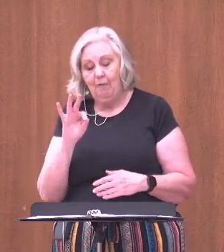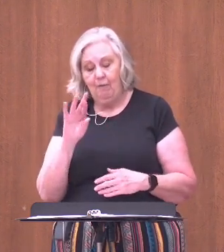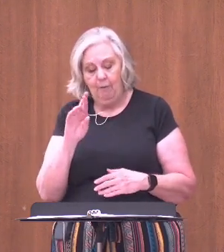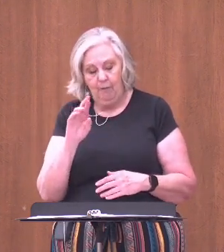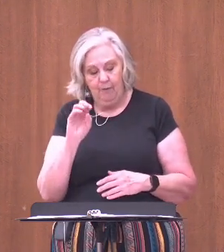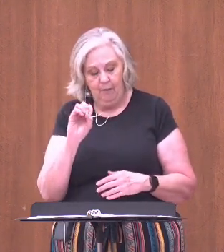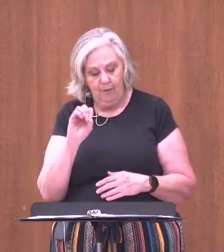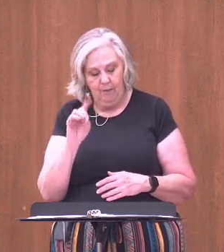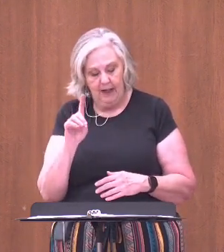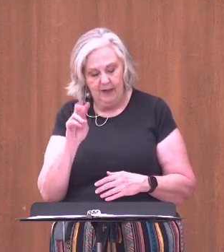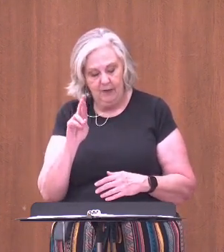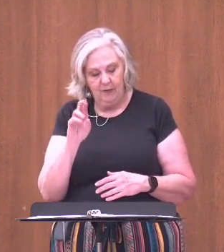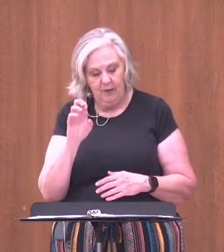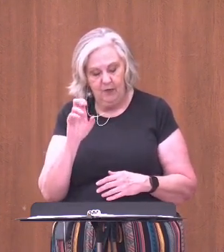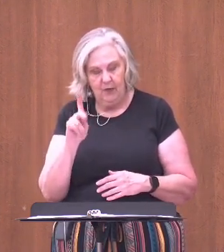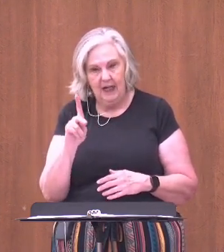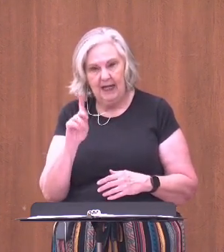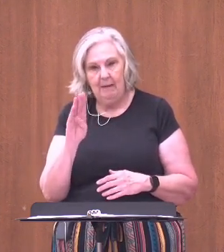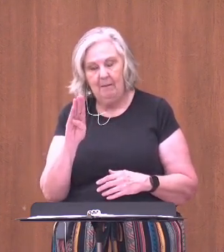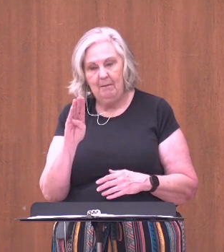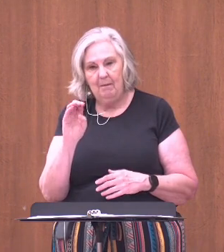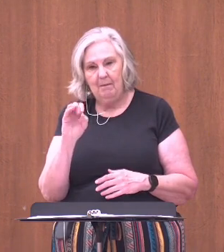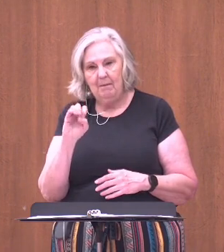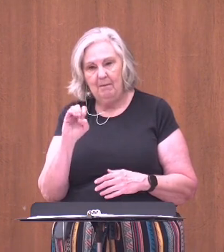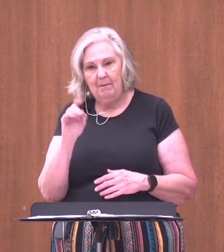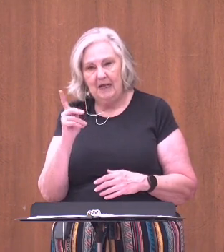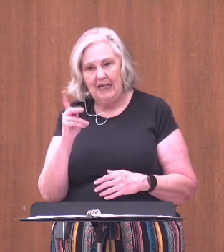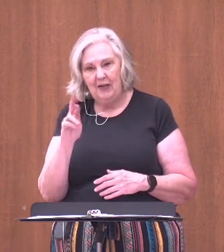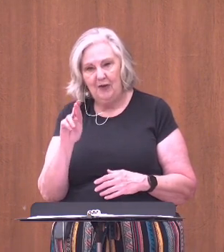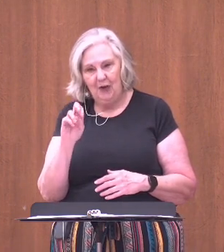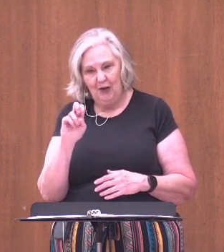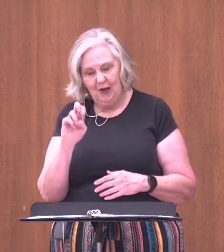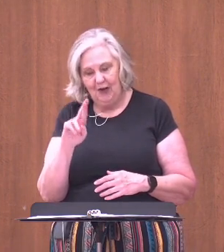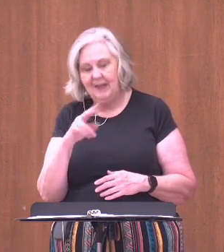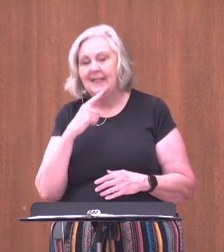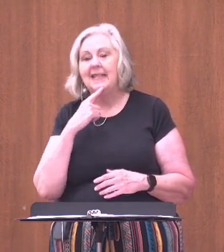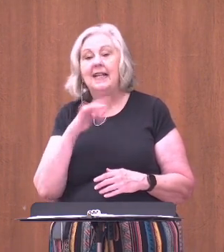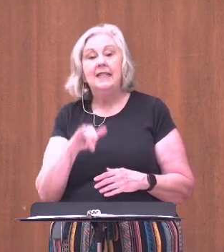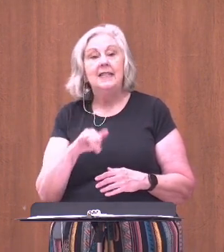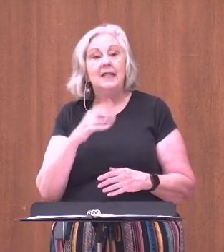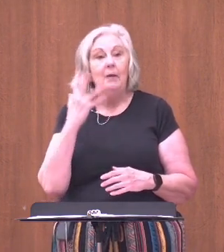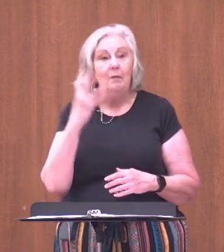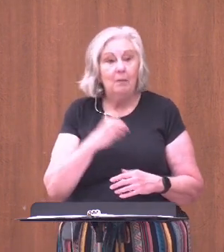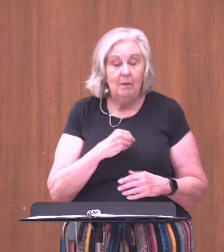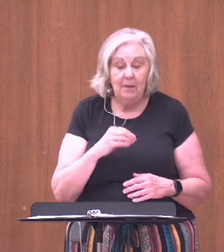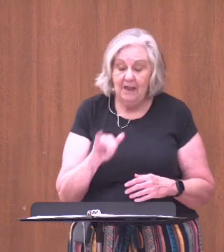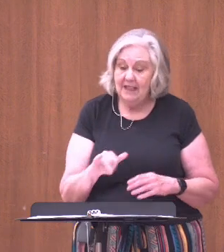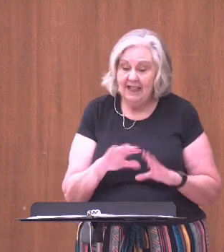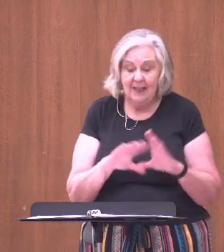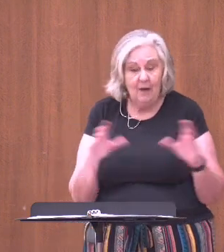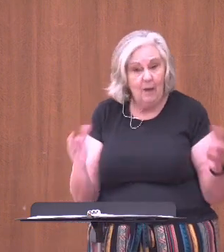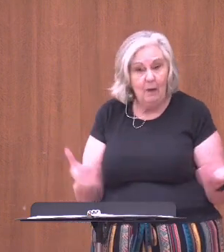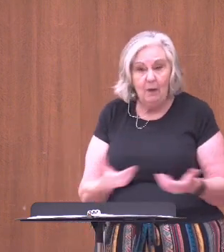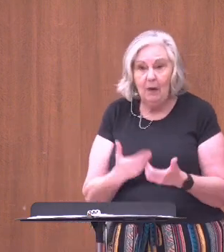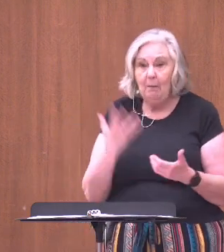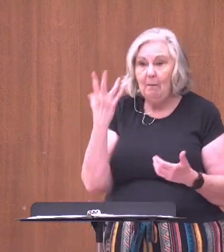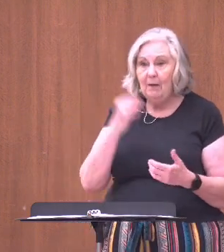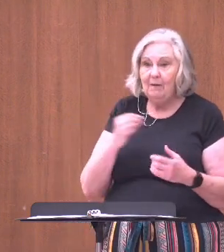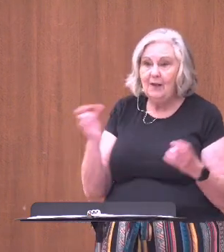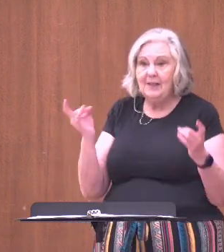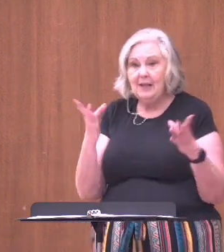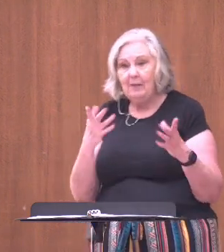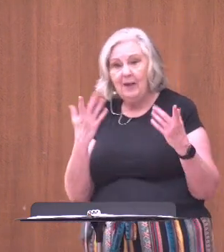says, "Here is the world. Beautiful and terrible things will happen. Don't